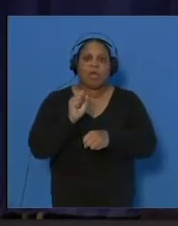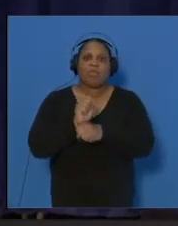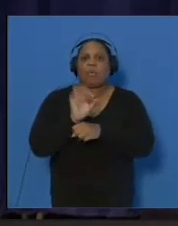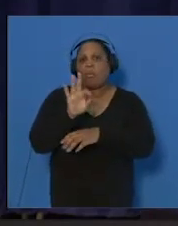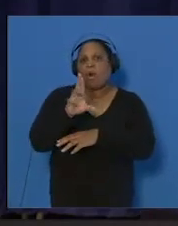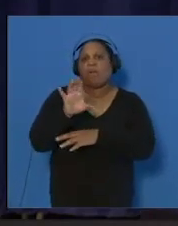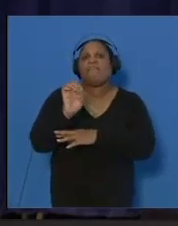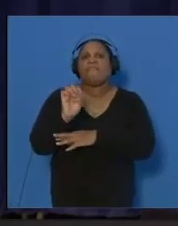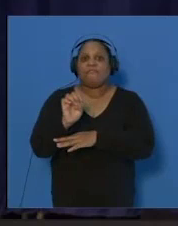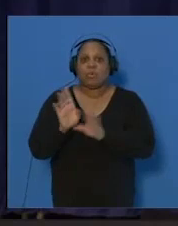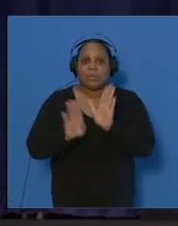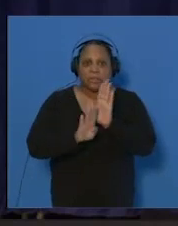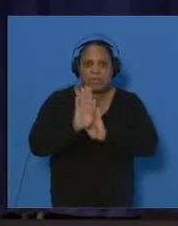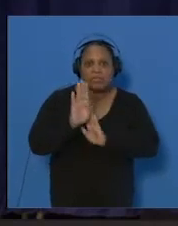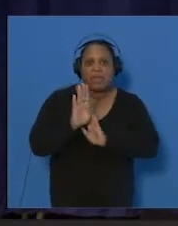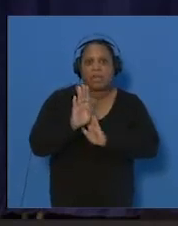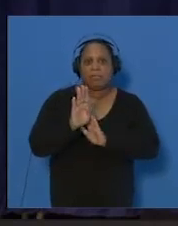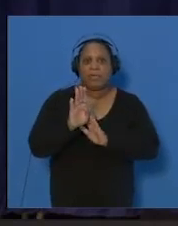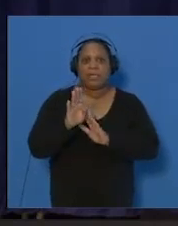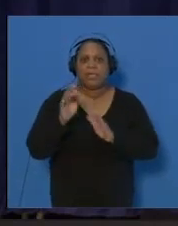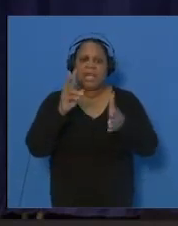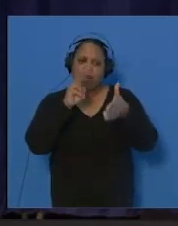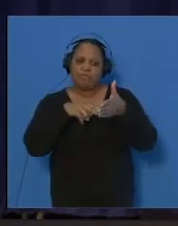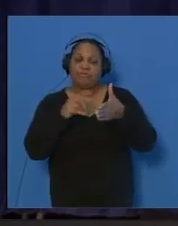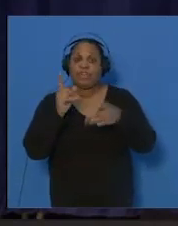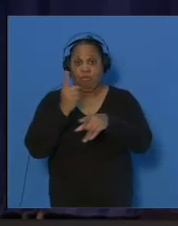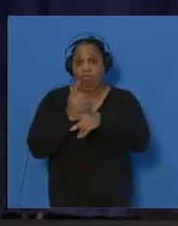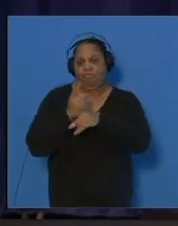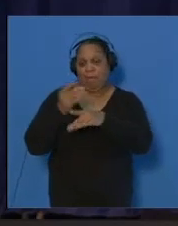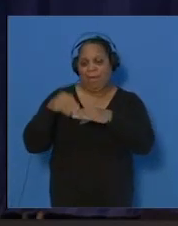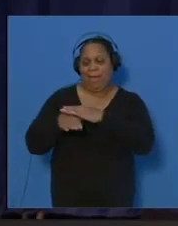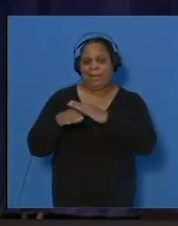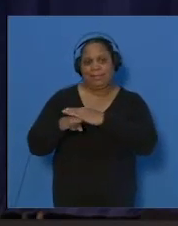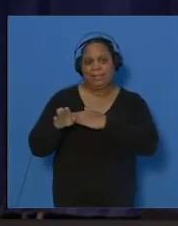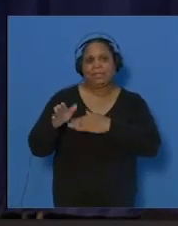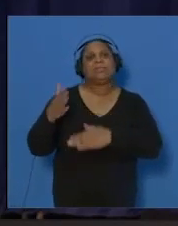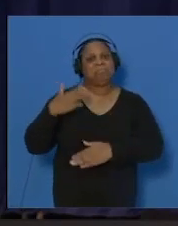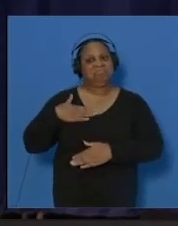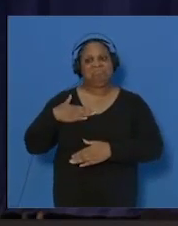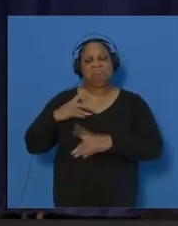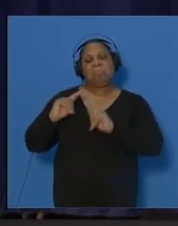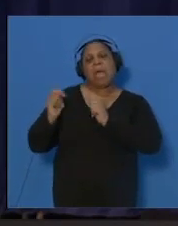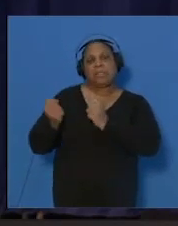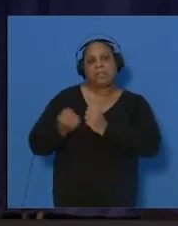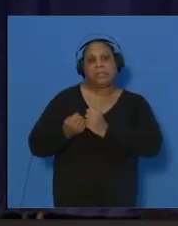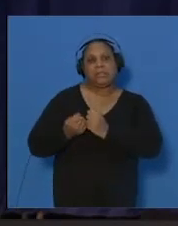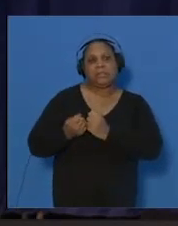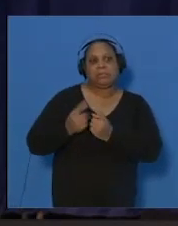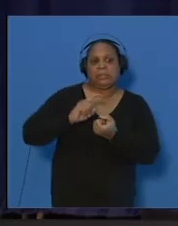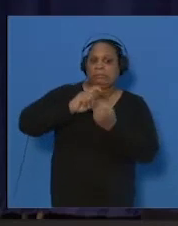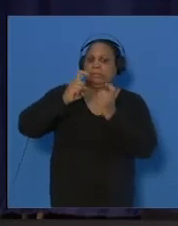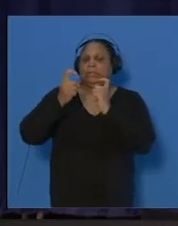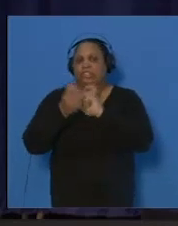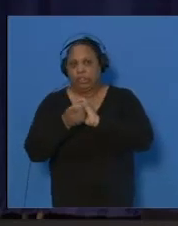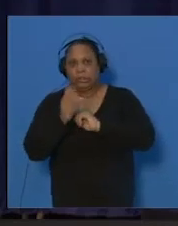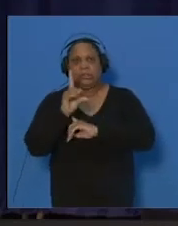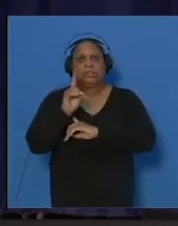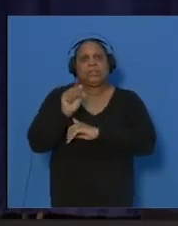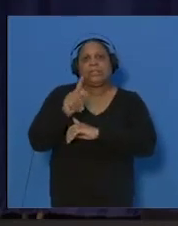team only have read or write access, while my team has worked on remediating the data.